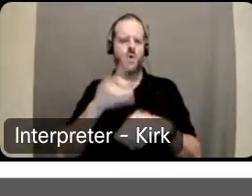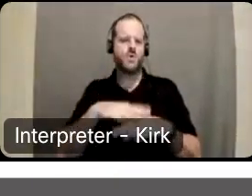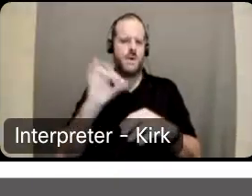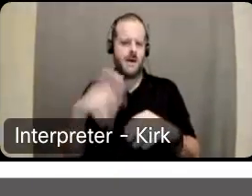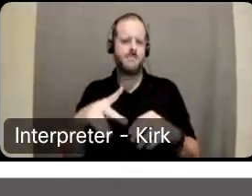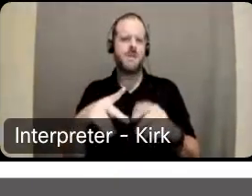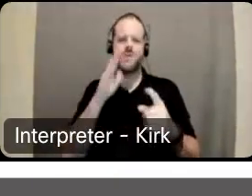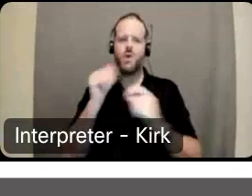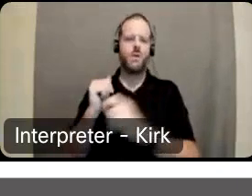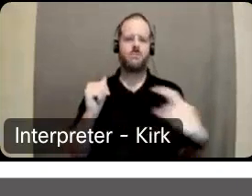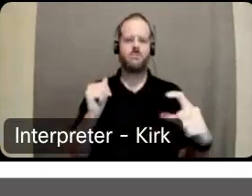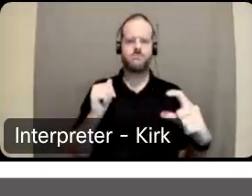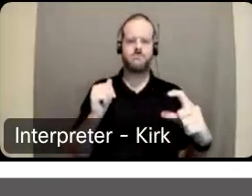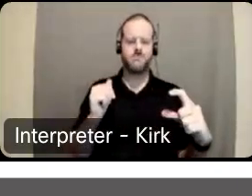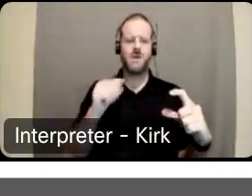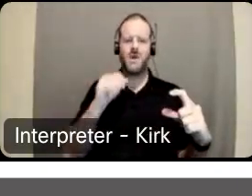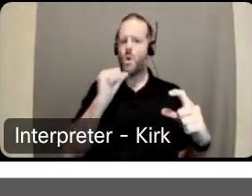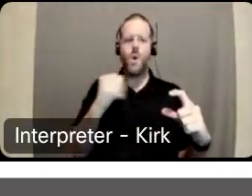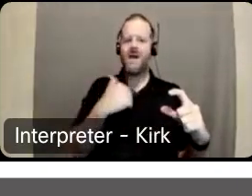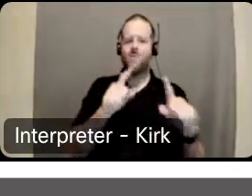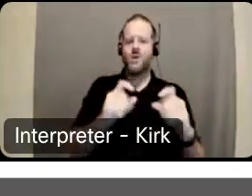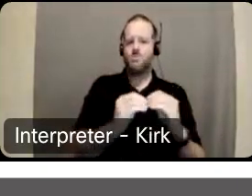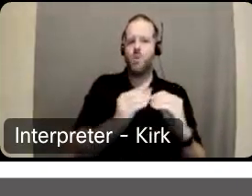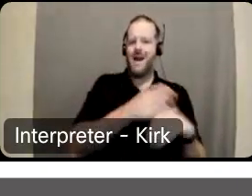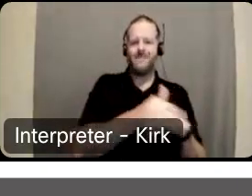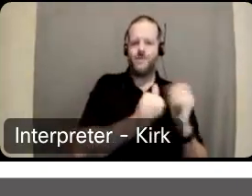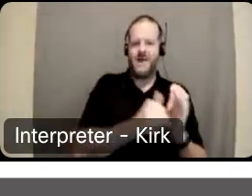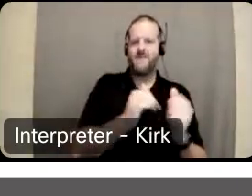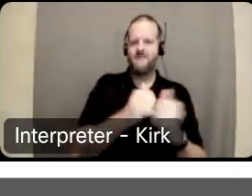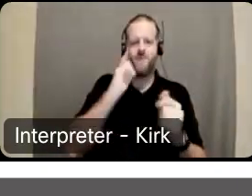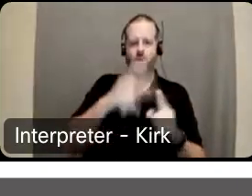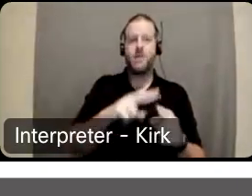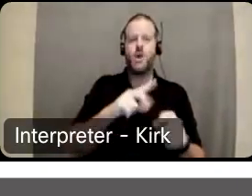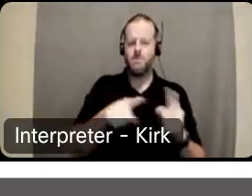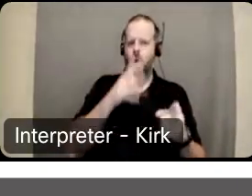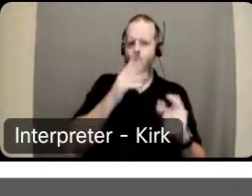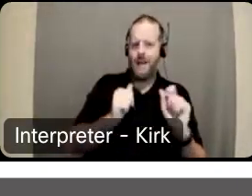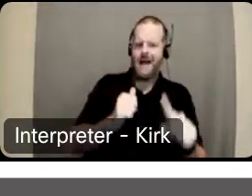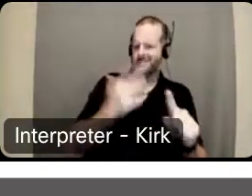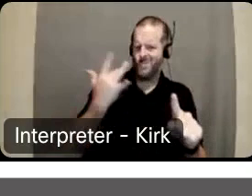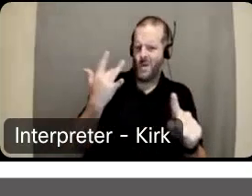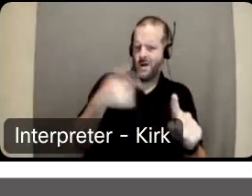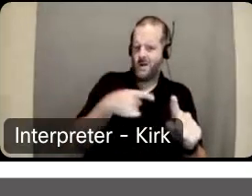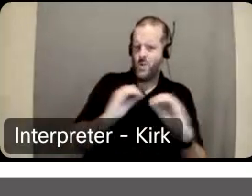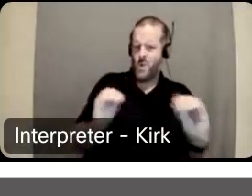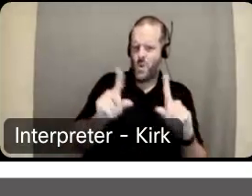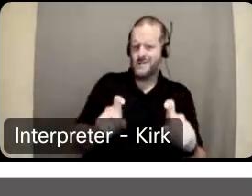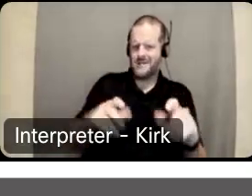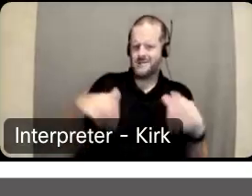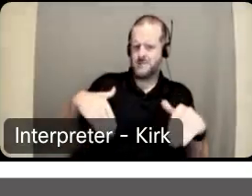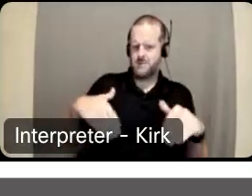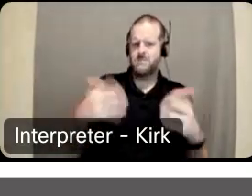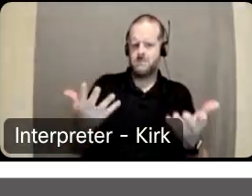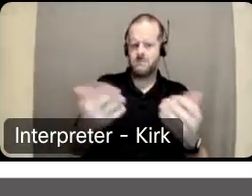get that one prompt. You won't have any questions beyond that, but you'll be looking for a reason as to why there's no assessment results in that area